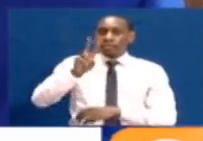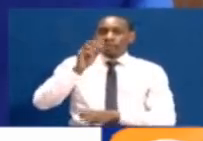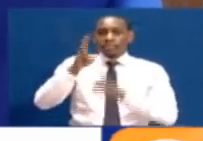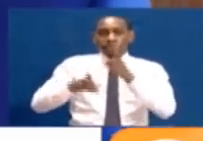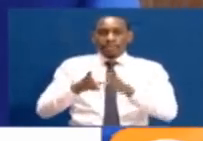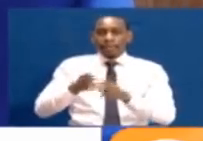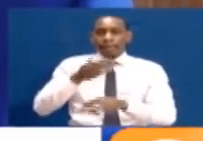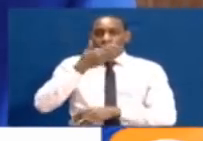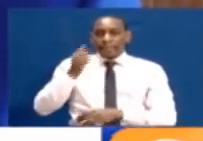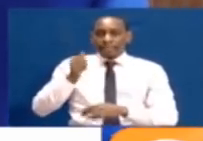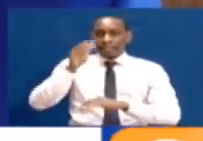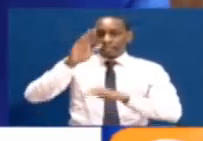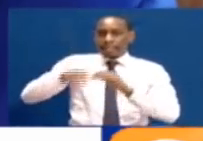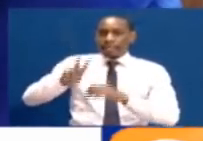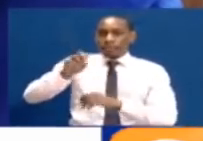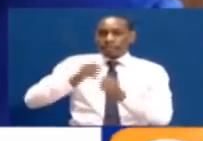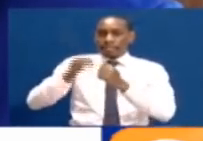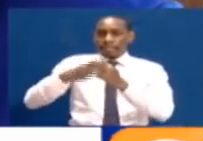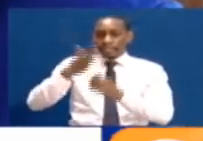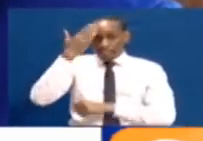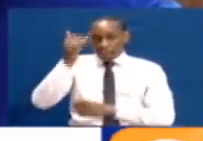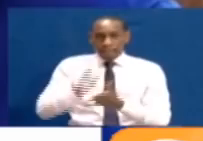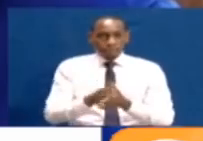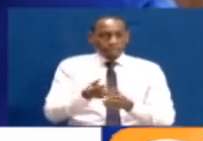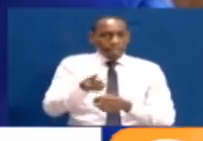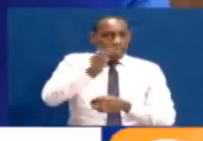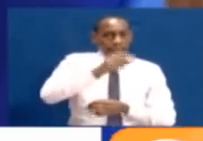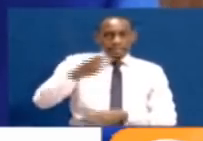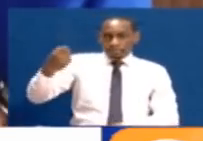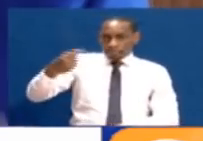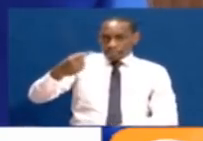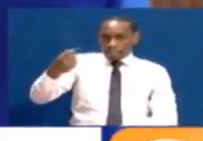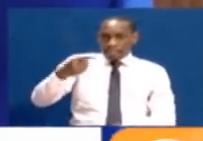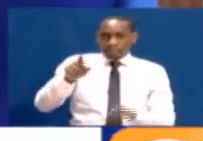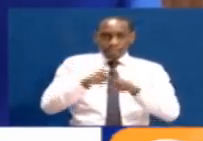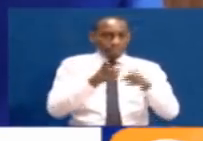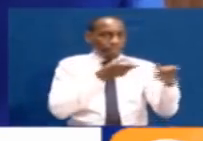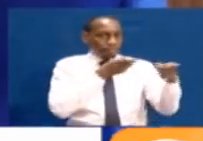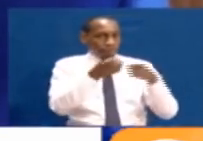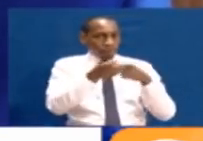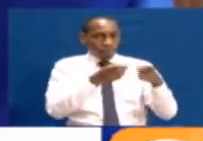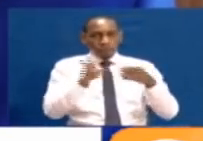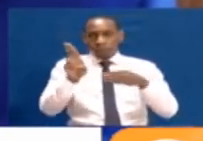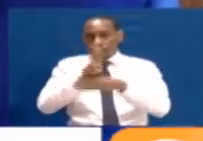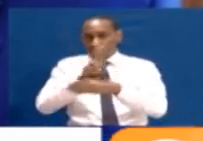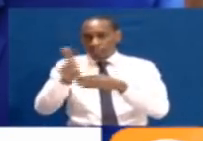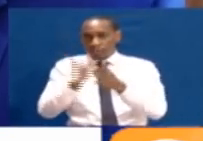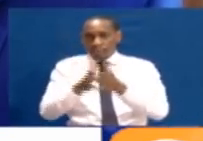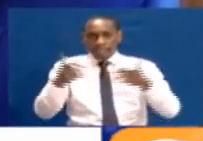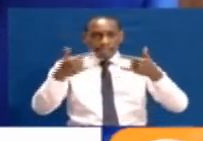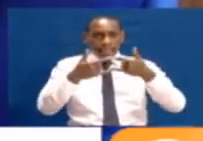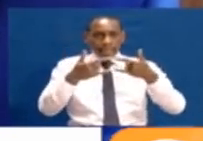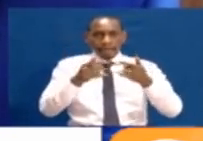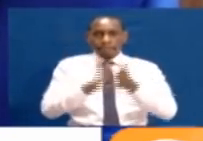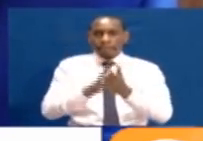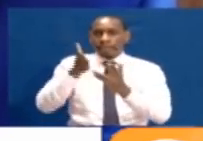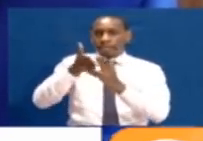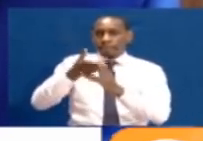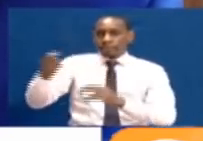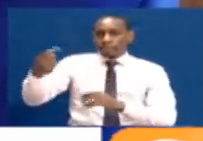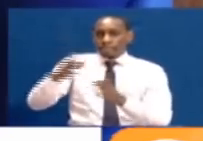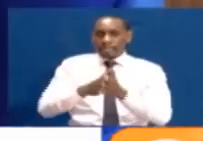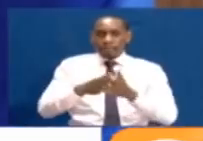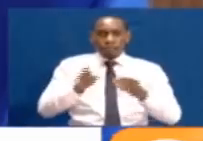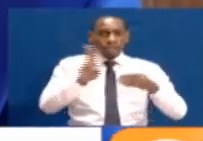than 2019. Why? Because you'll be increasing your income and then managing your expenses. The gap between your income and expenses